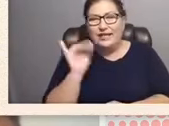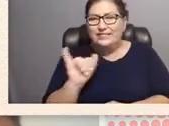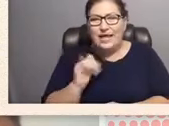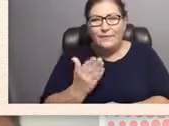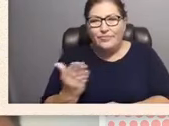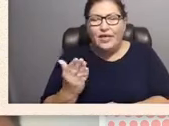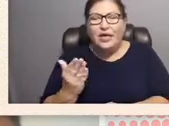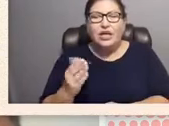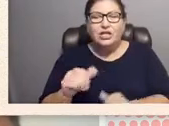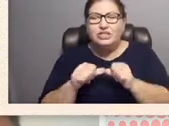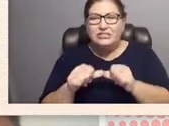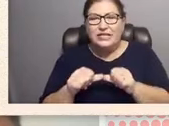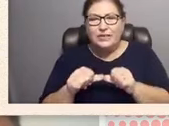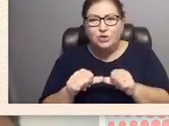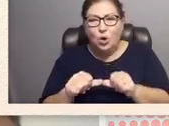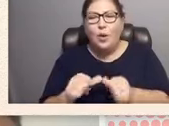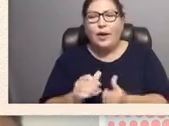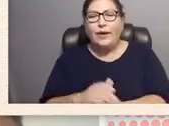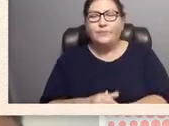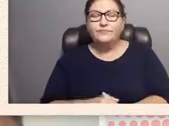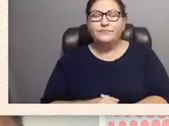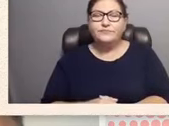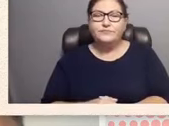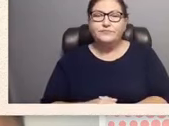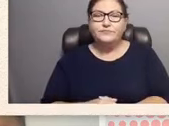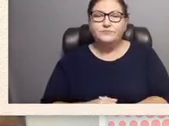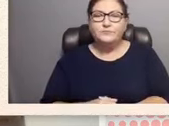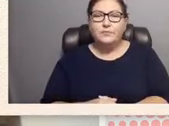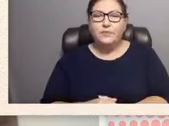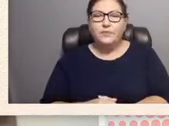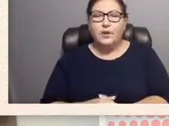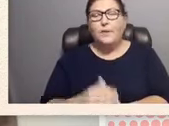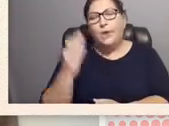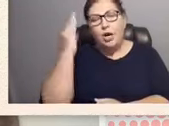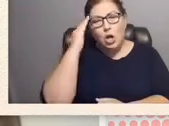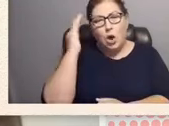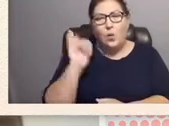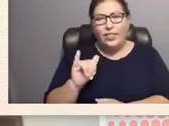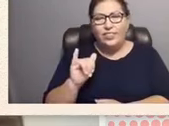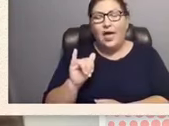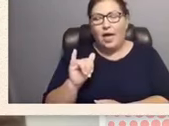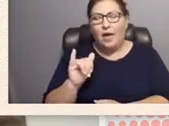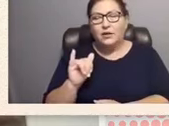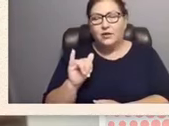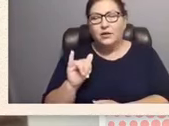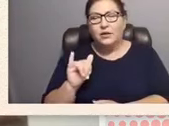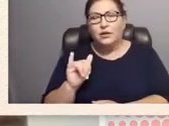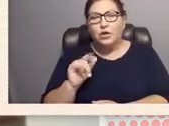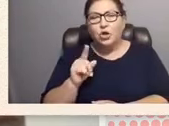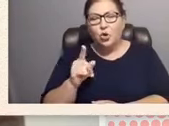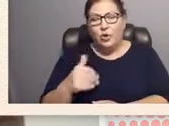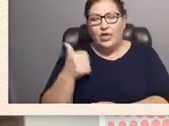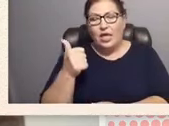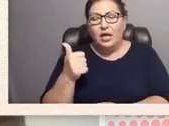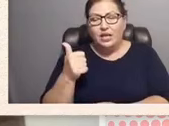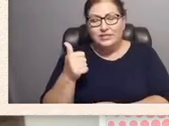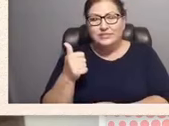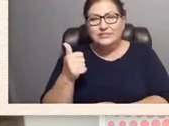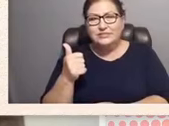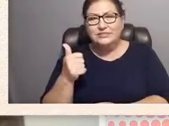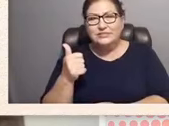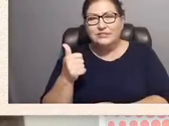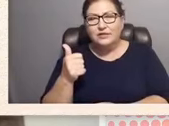going. But knowing that you were the youngest, there was